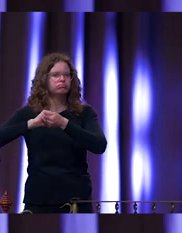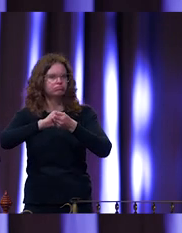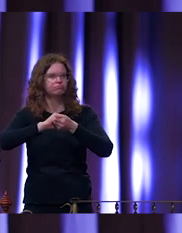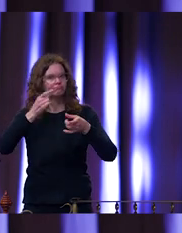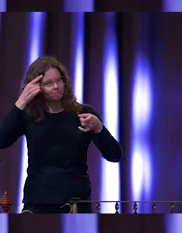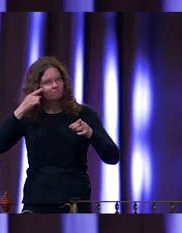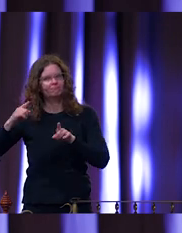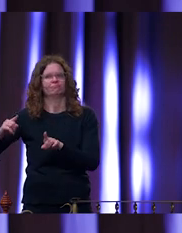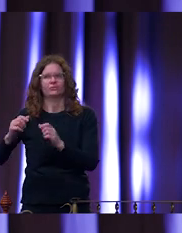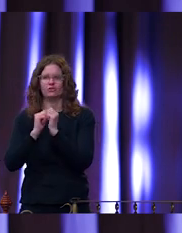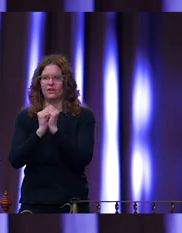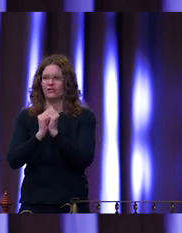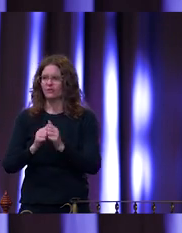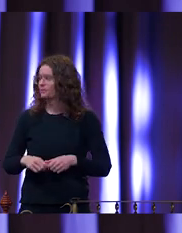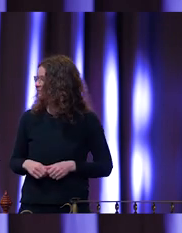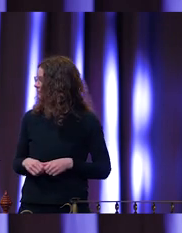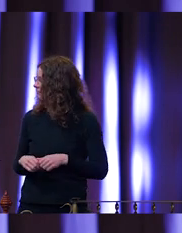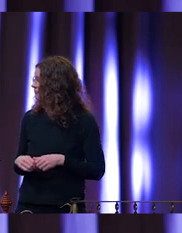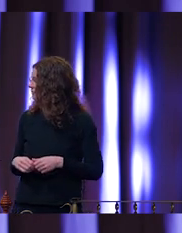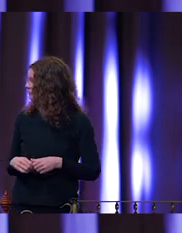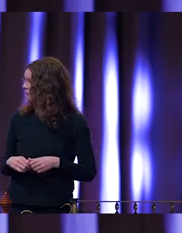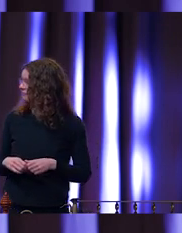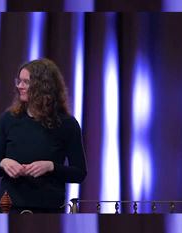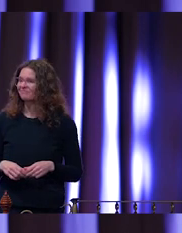said. And thanks for the compliment. I'll pay you later.